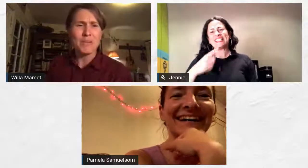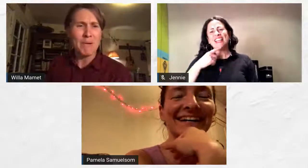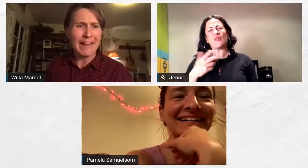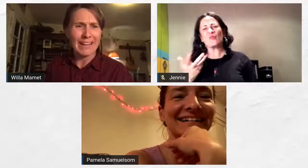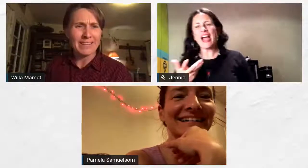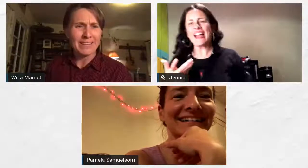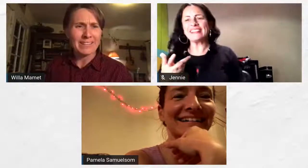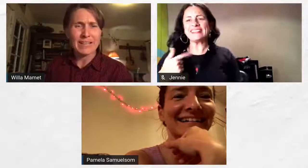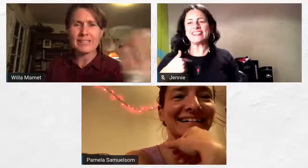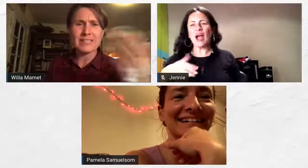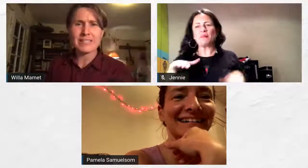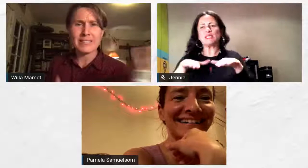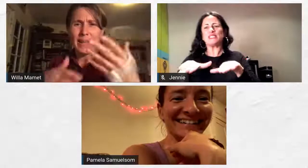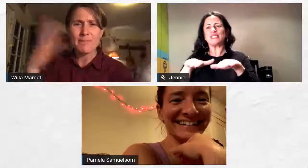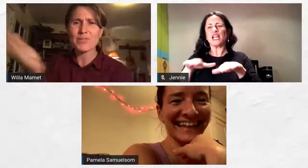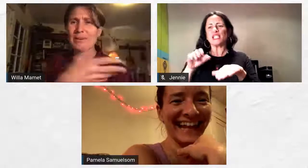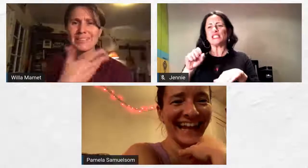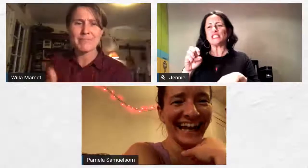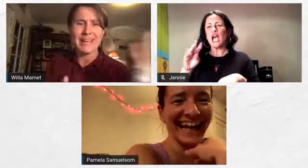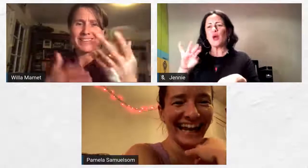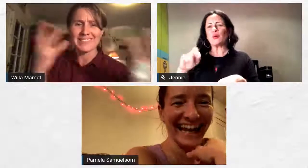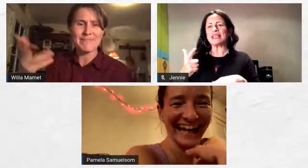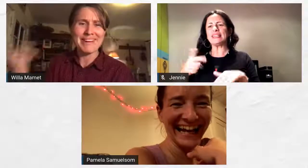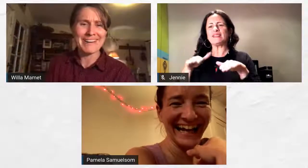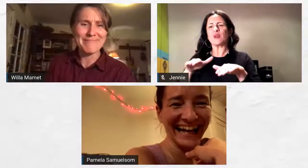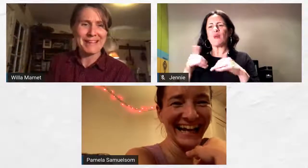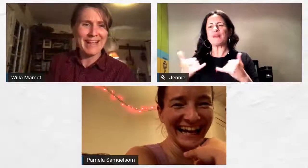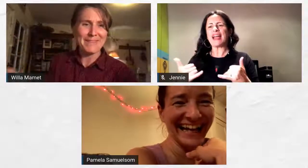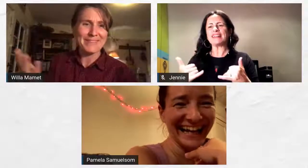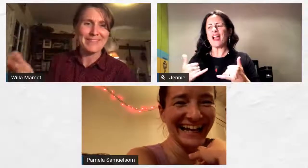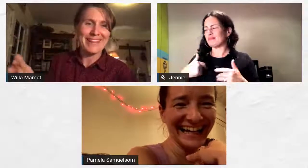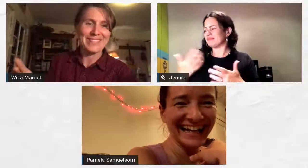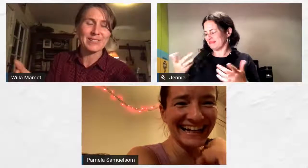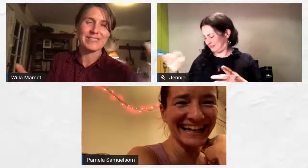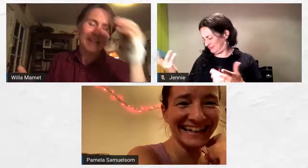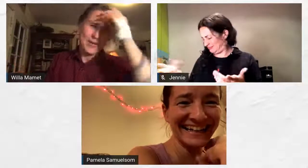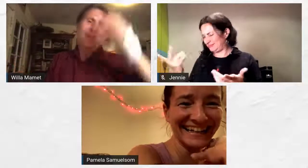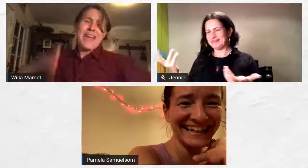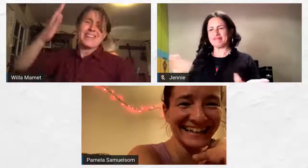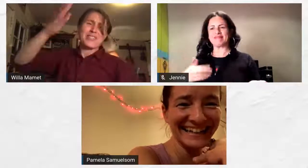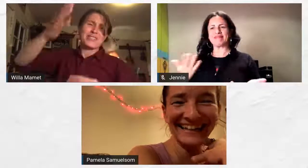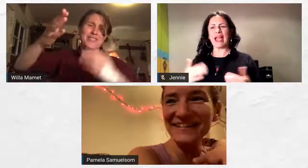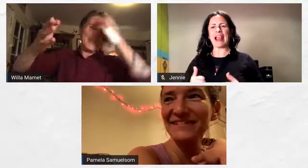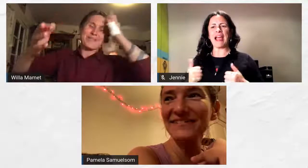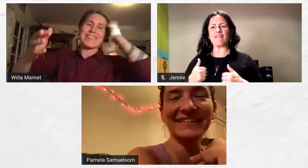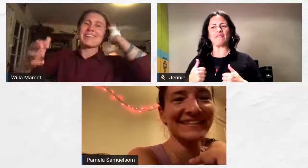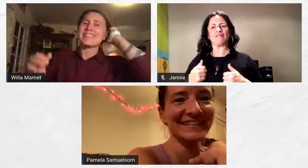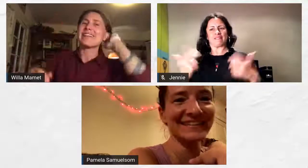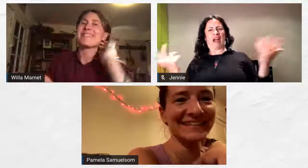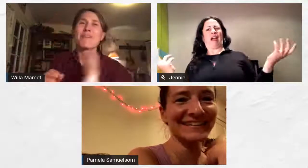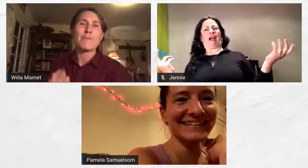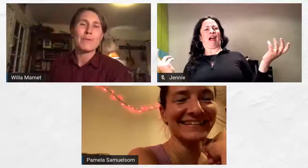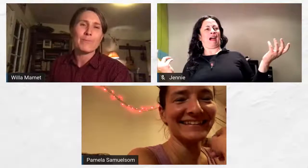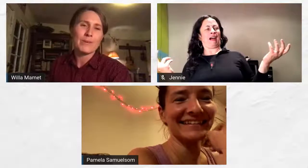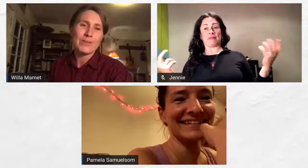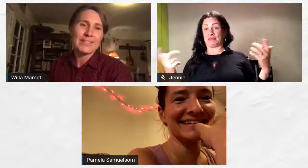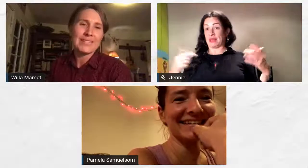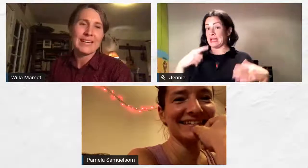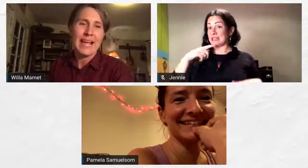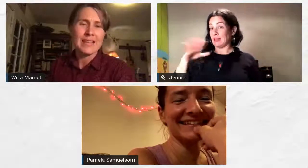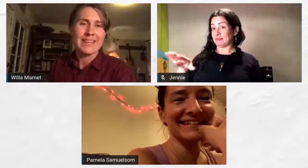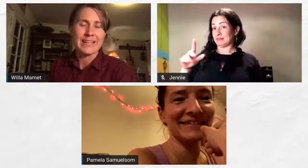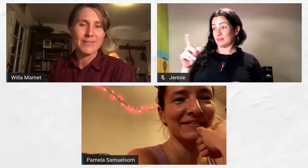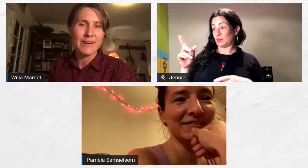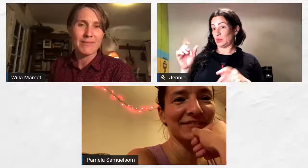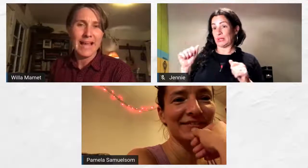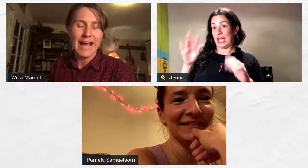I'm sewing. I'm doing something else. I'm here in my life. Like you can't just do this. And I said, oh, well, but you could